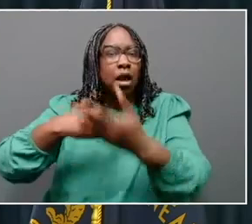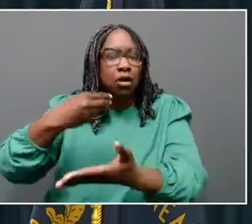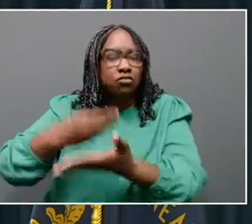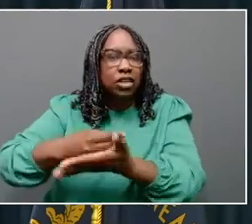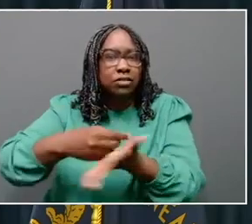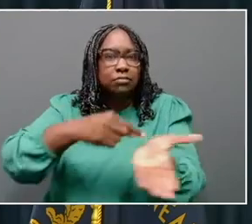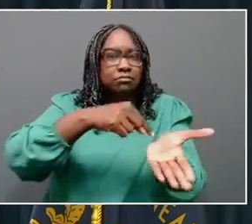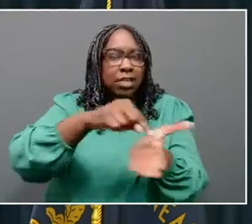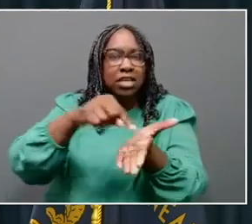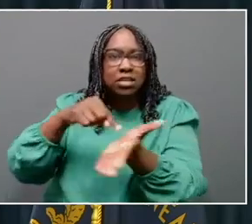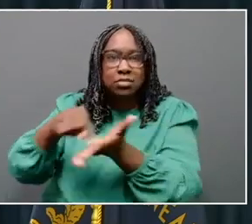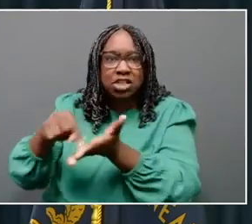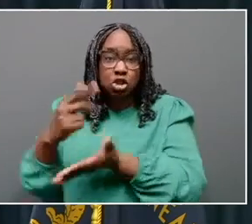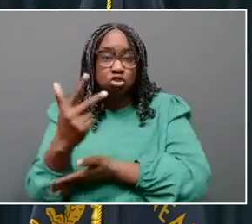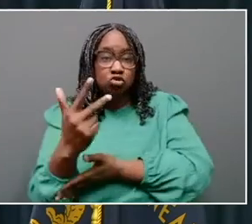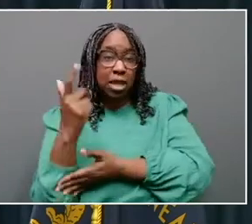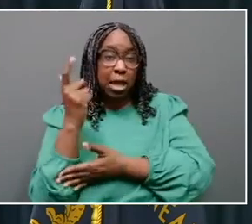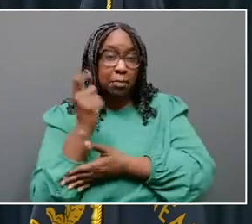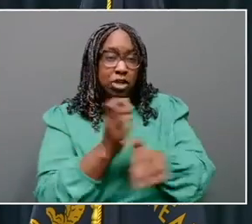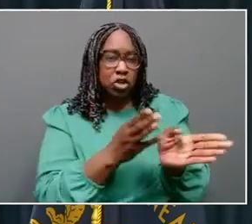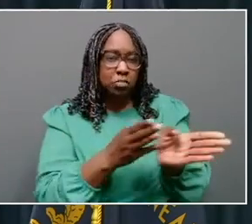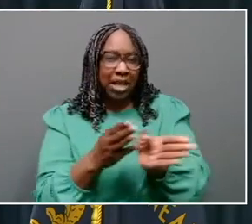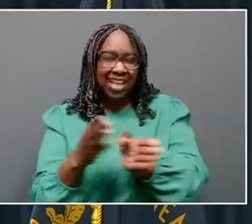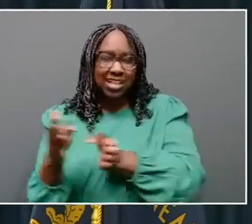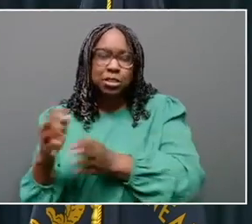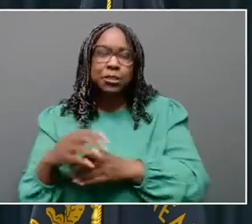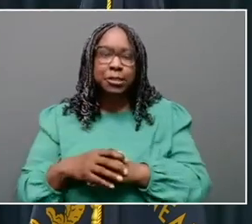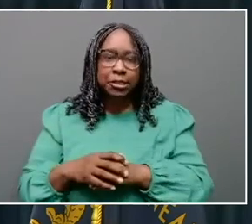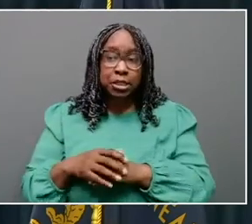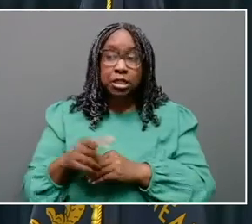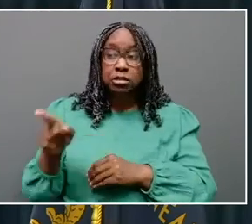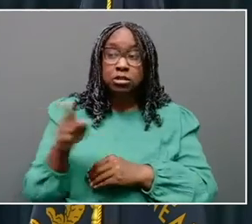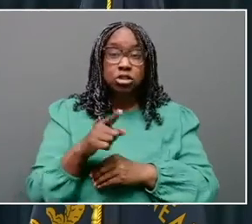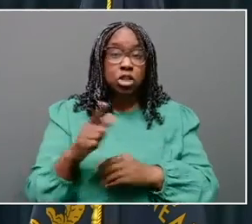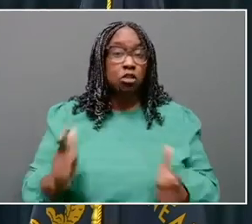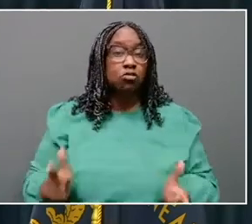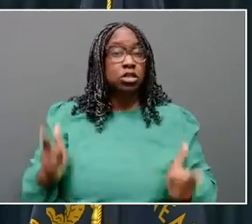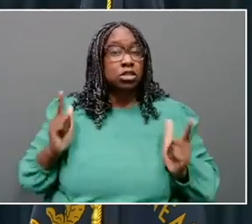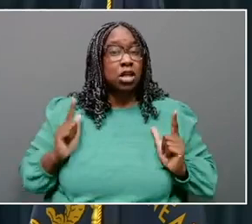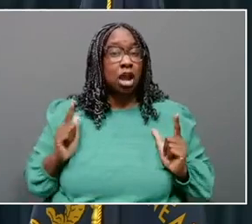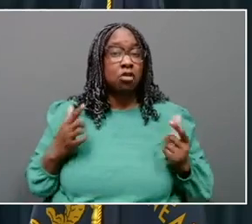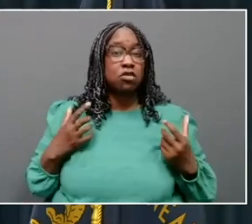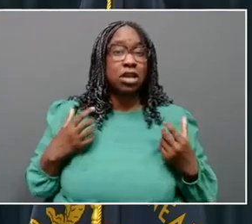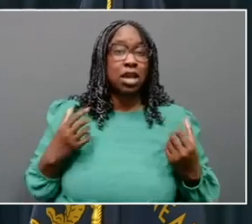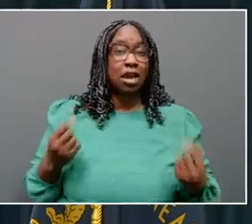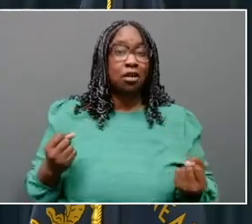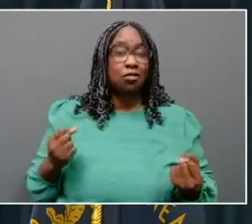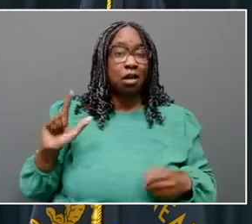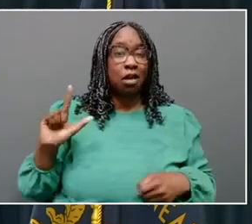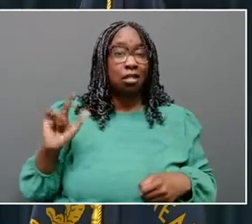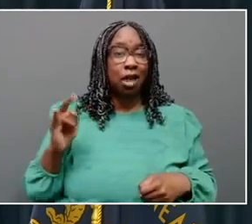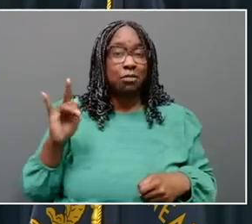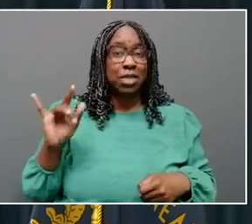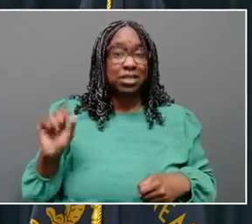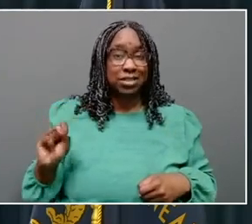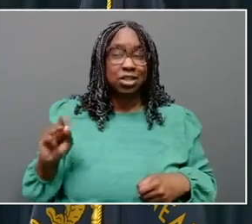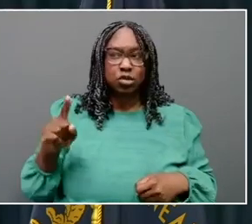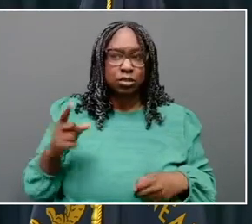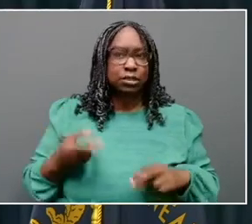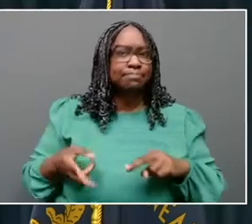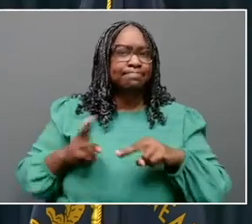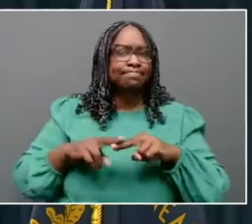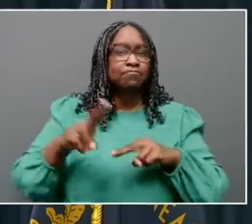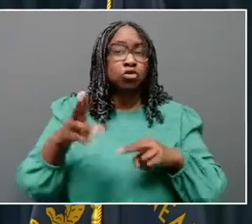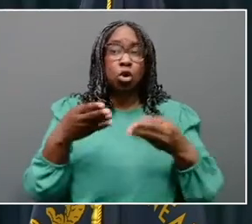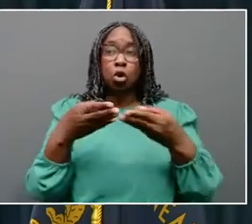pension plans, and we have increased funding for retiree health liabilities. I'm proud that we're supporting the public employees that show up